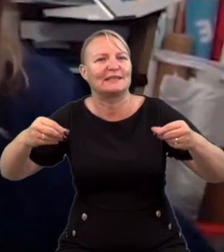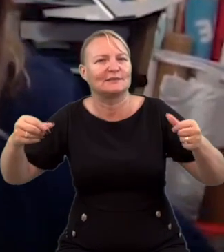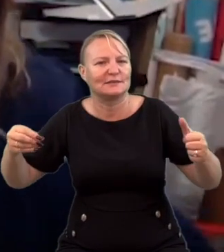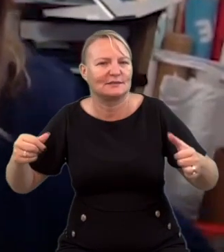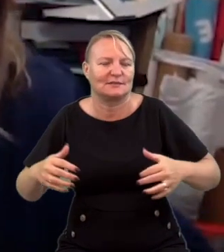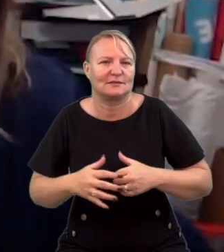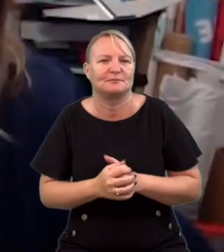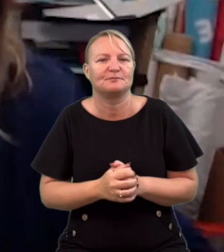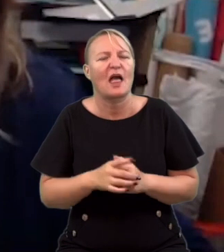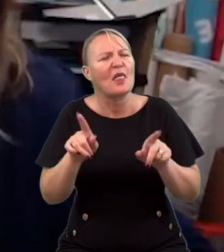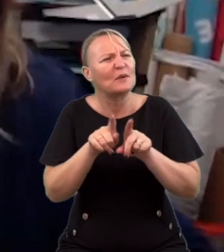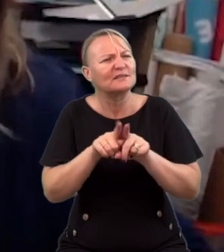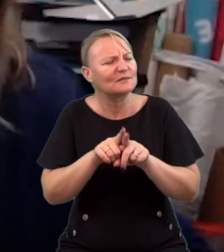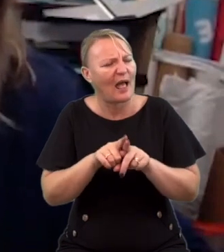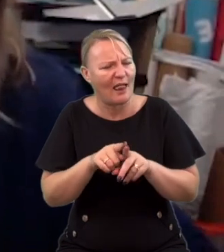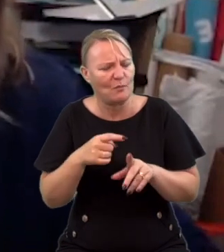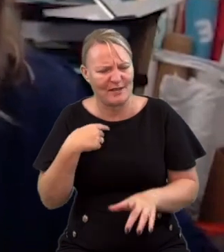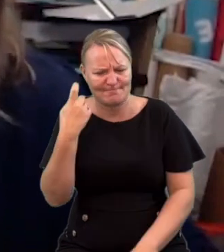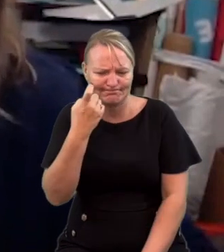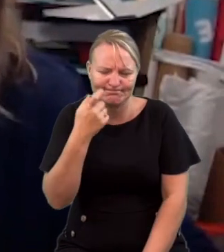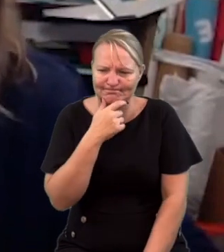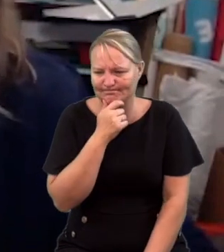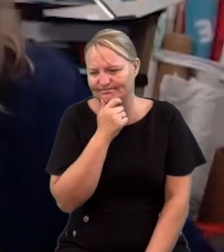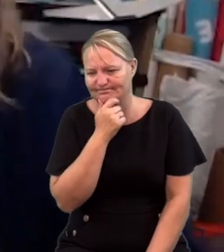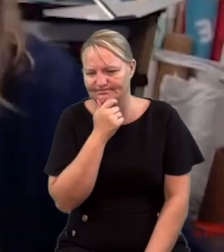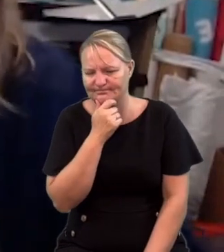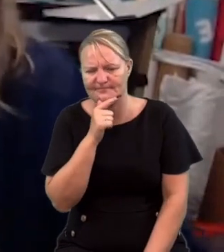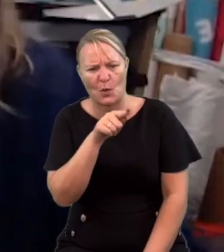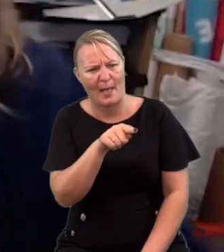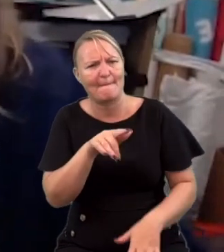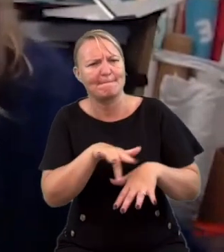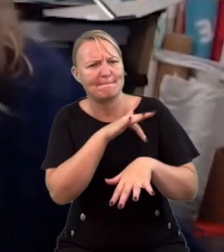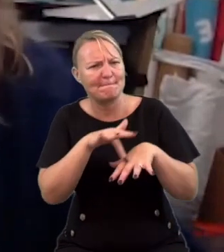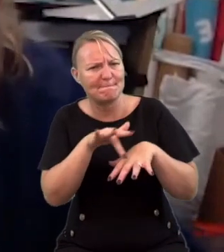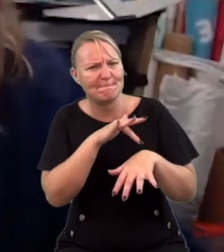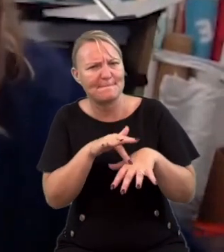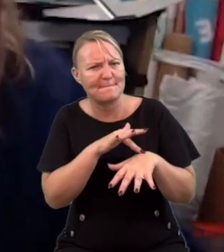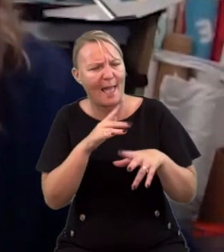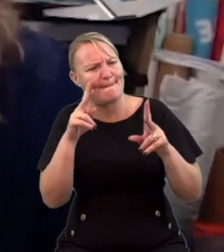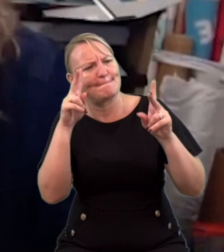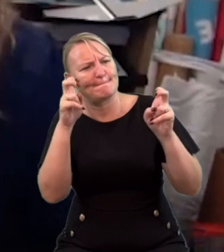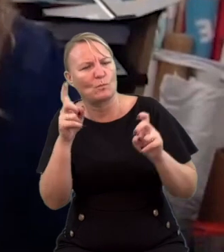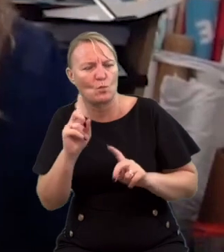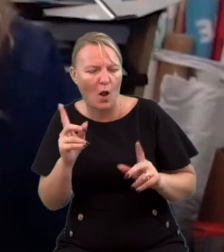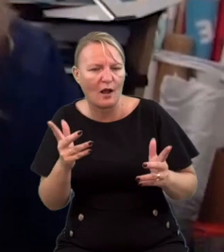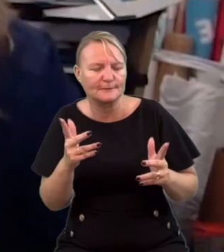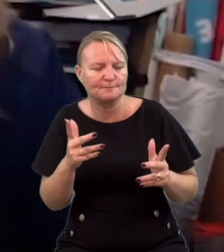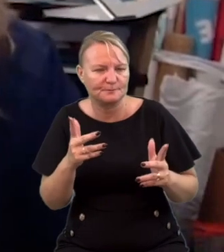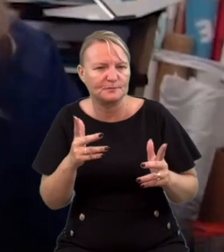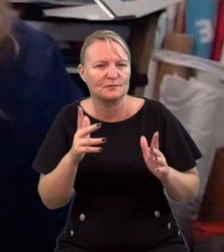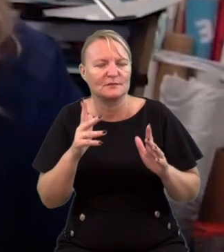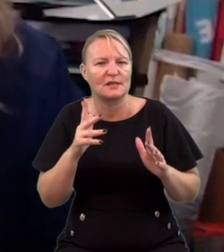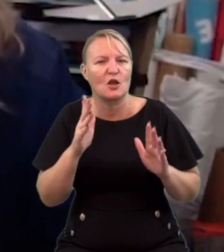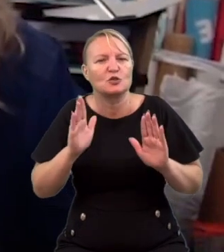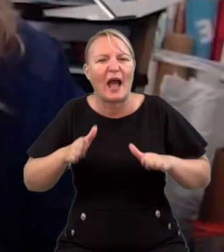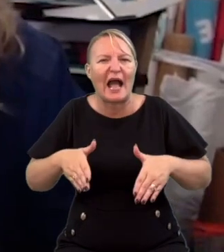we began like that. And then we also started thinking about the kind of what the play is about, which is that there's this kind of sense that there's